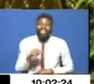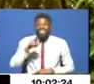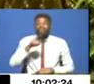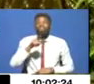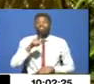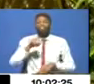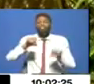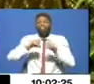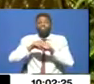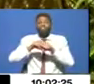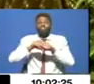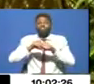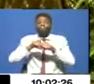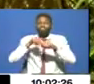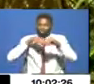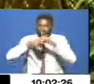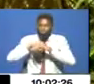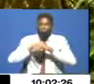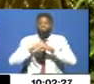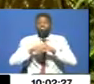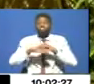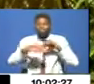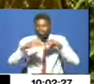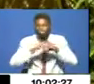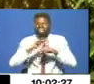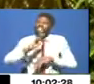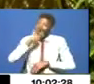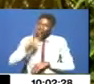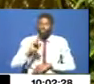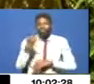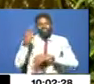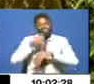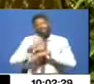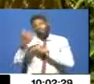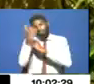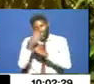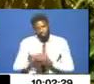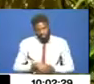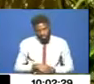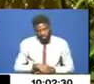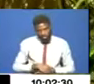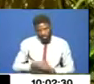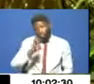life. He asked me one day, he said, Wekesa, I hear you want